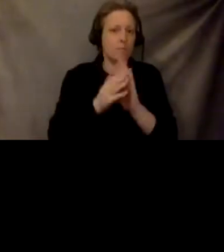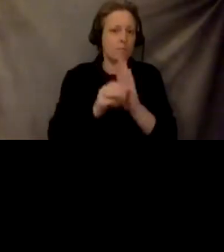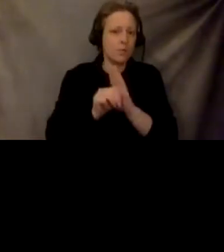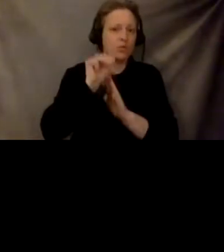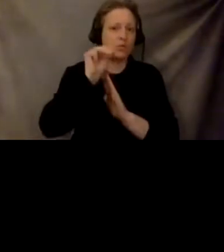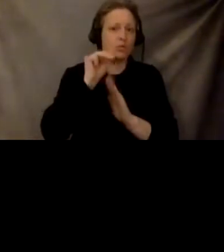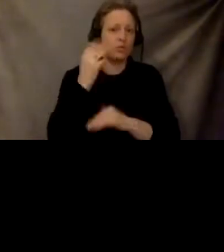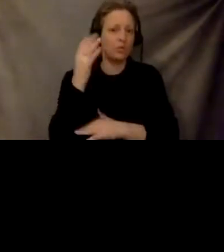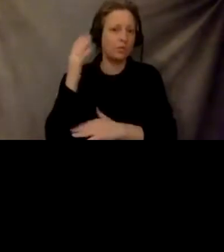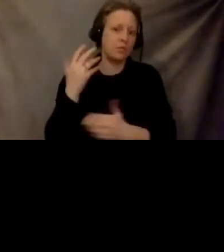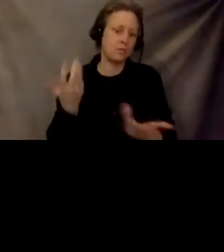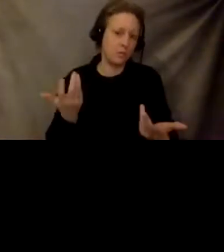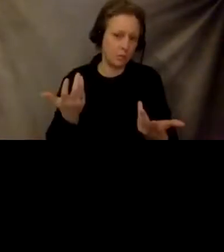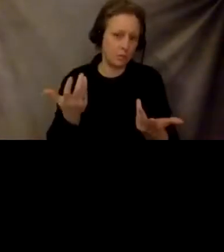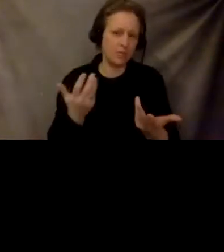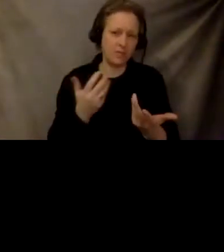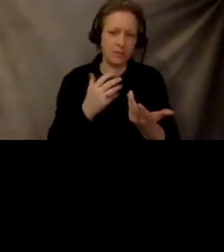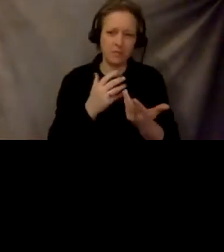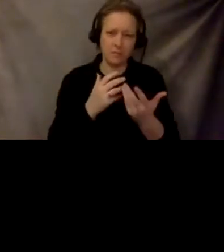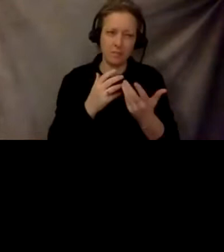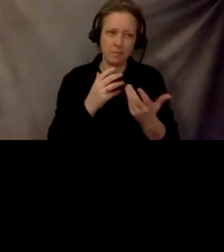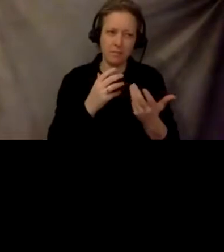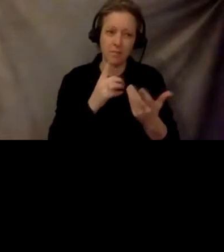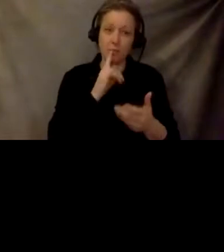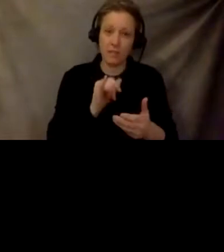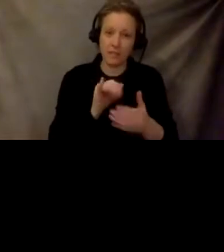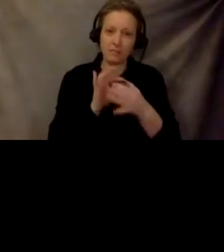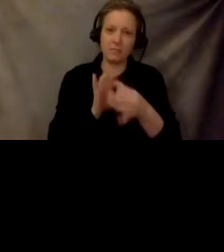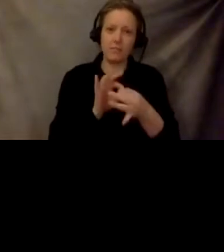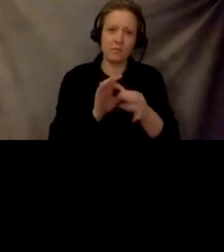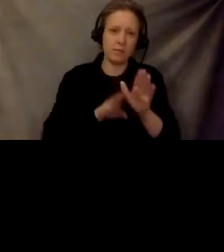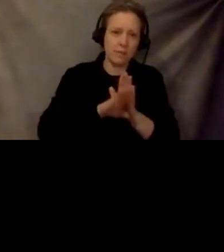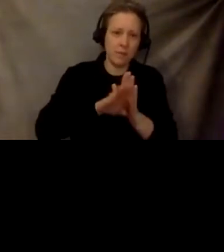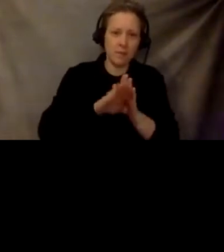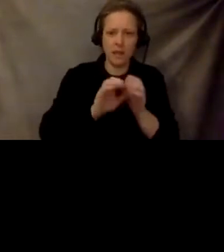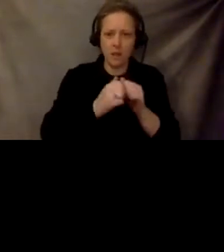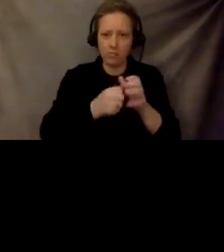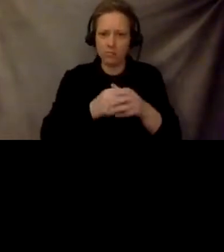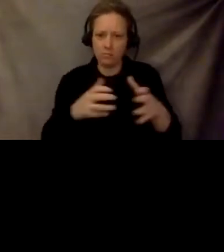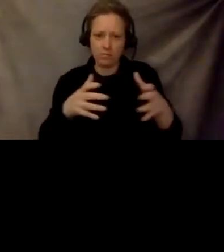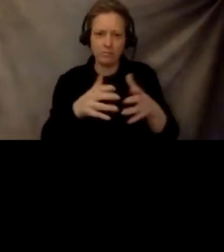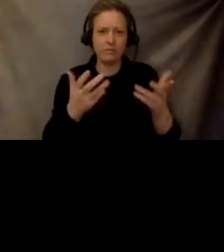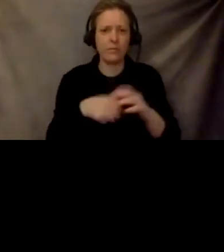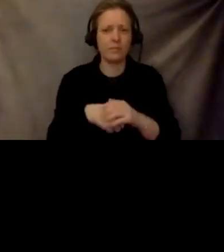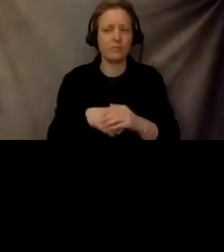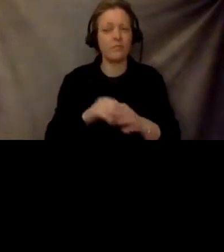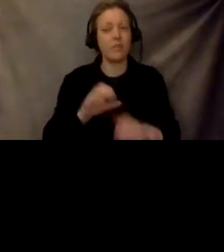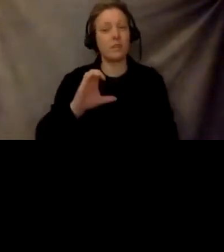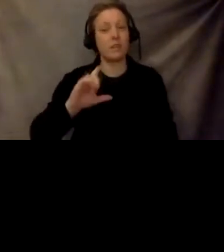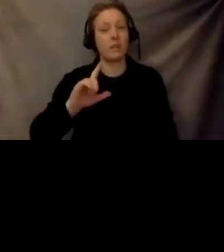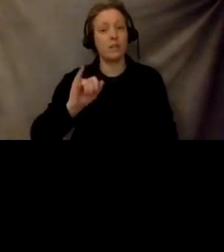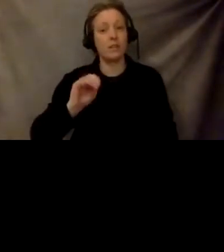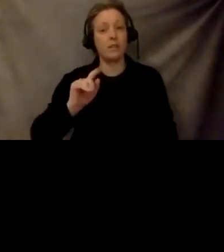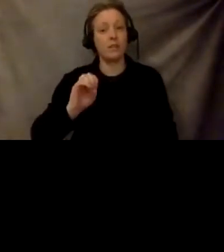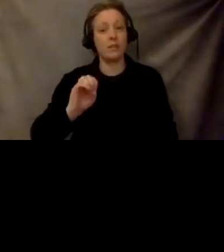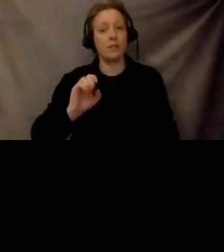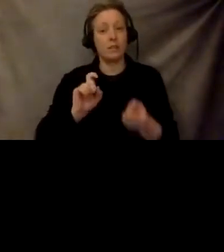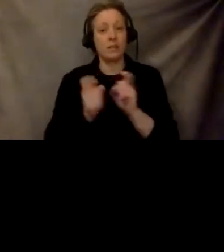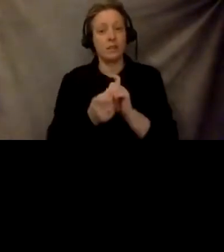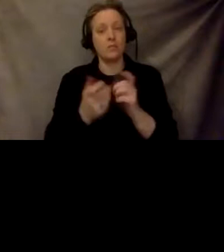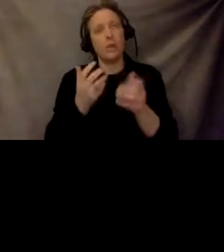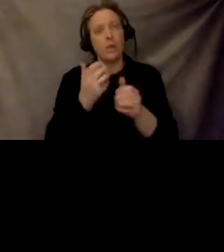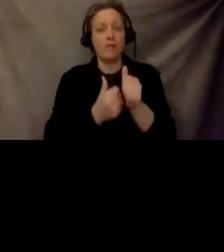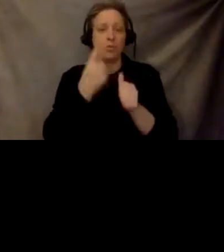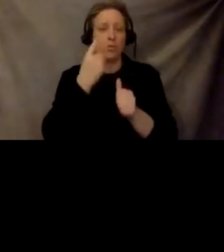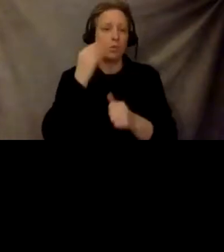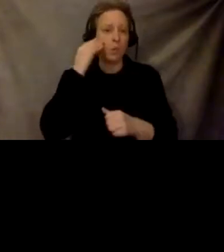patterns. As far as the whole issue on climate change, I mean, you have to be foolish not to know it exists, but